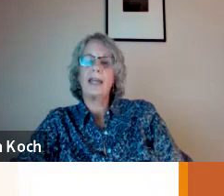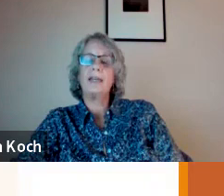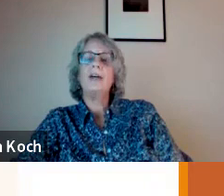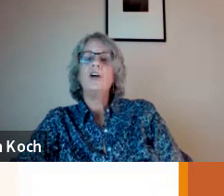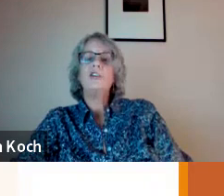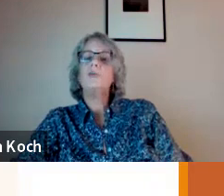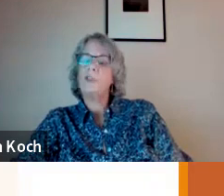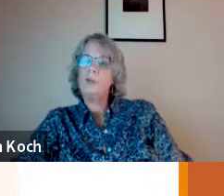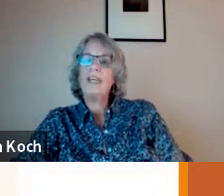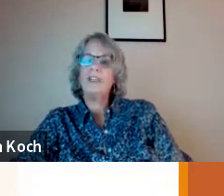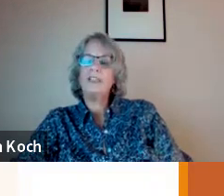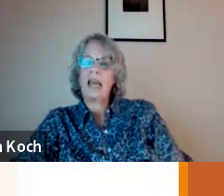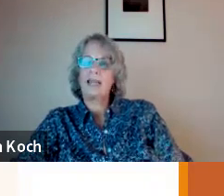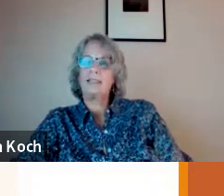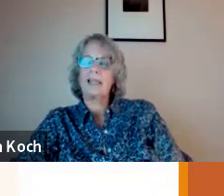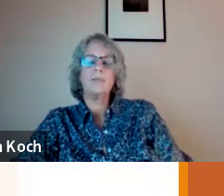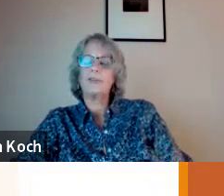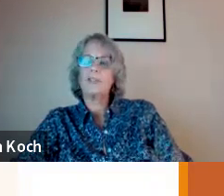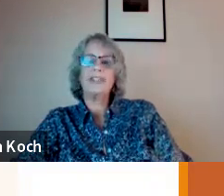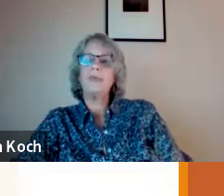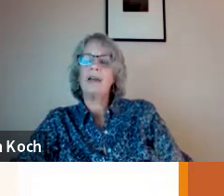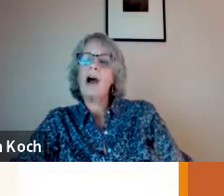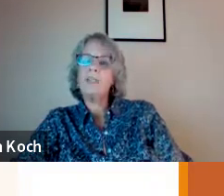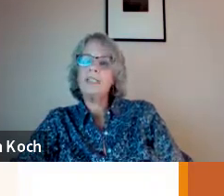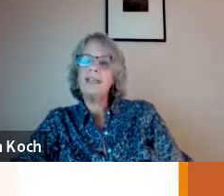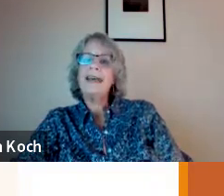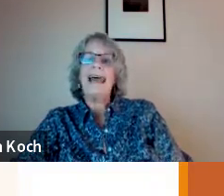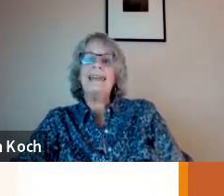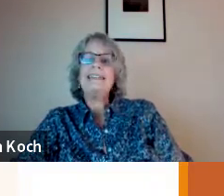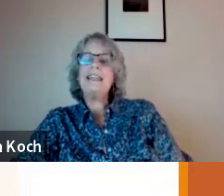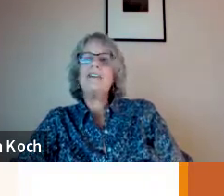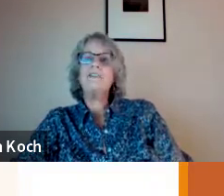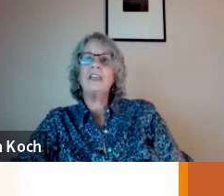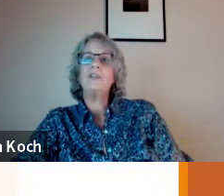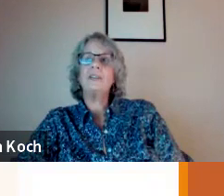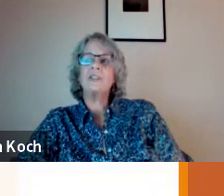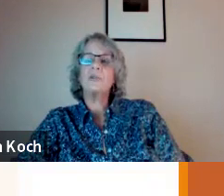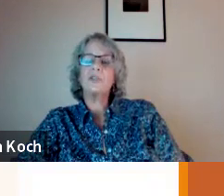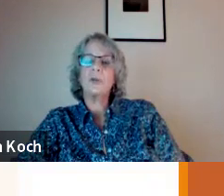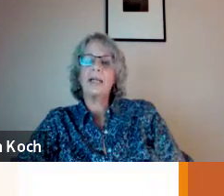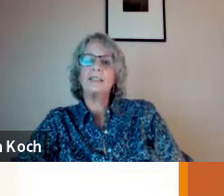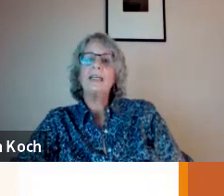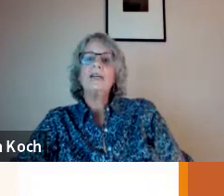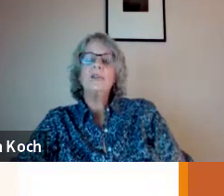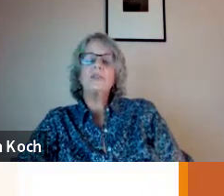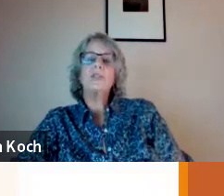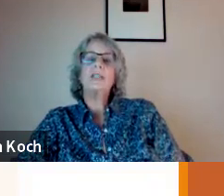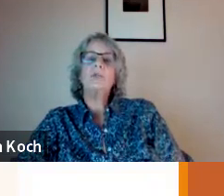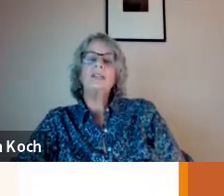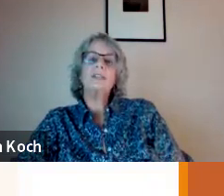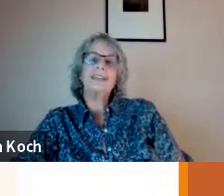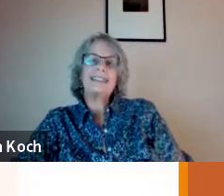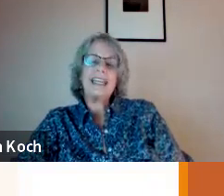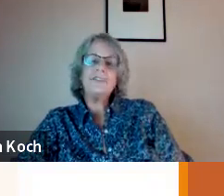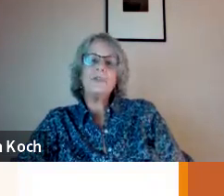Judge George Zanuck to review David's status as a person deemed incompetent and did not feel that this was correct. Mr.